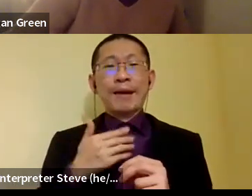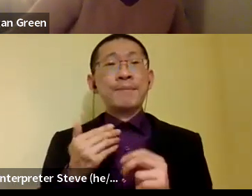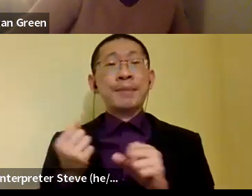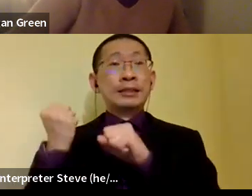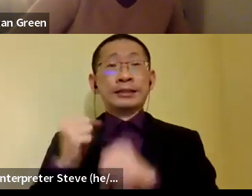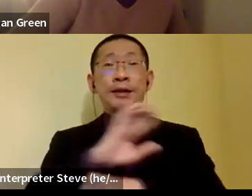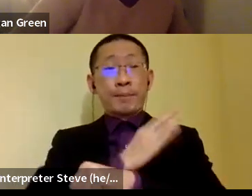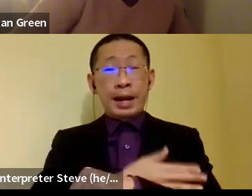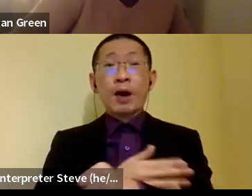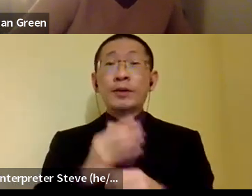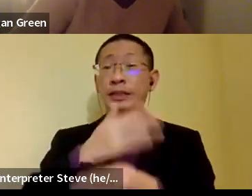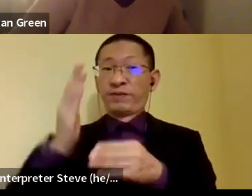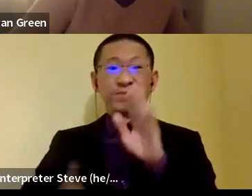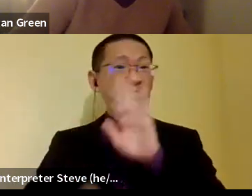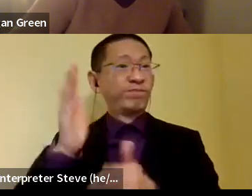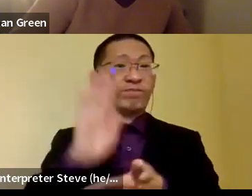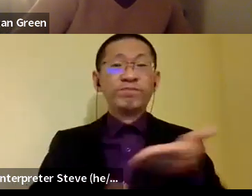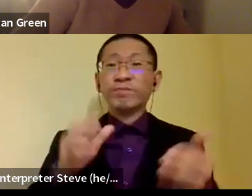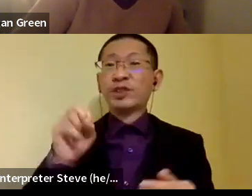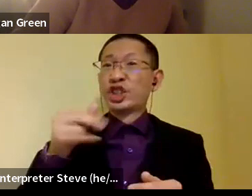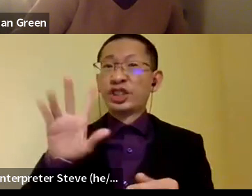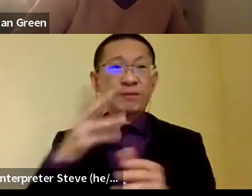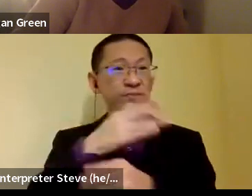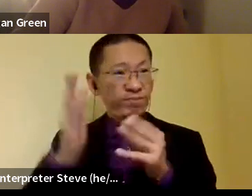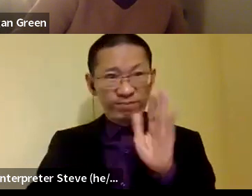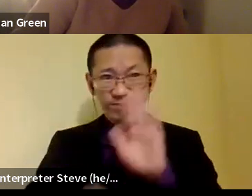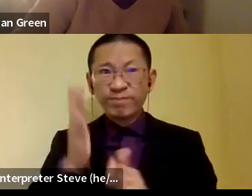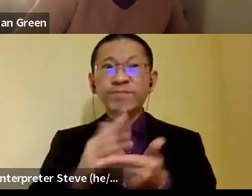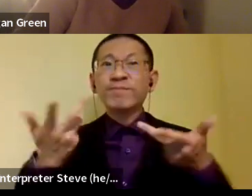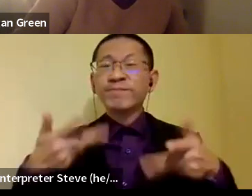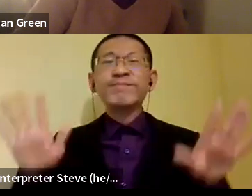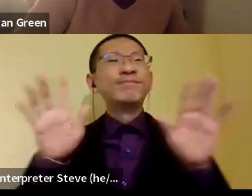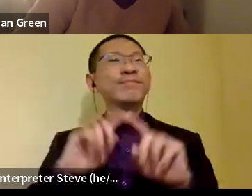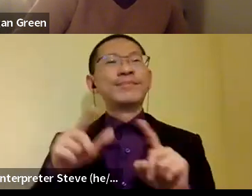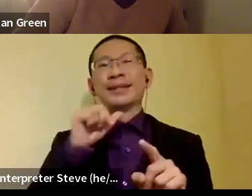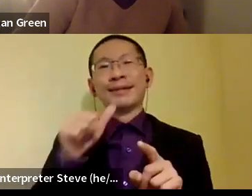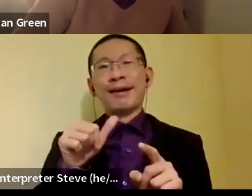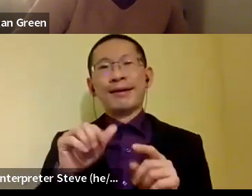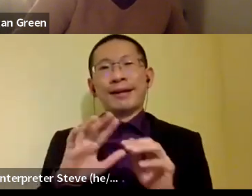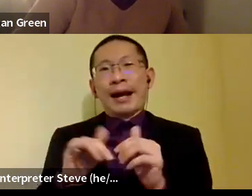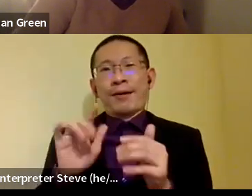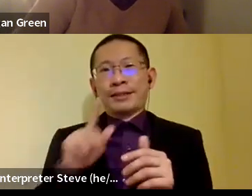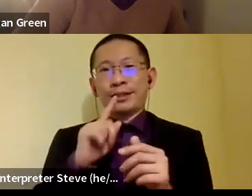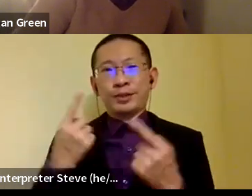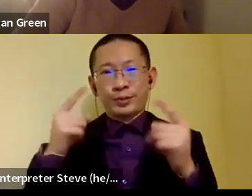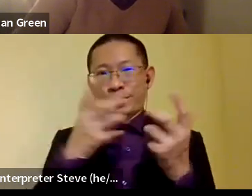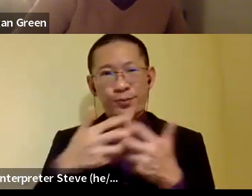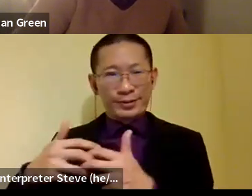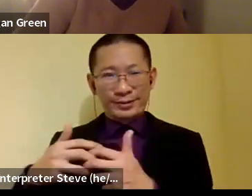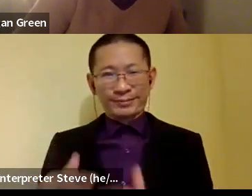getting shit done, which is, you know, very helpful, but also, you know, not the way this is gonna work.